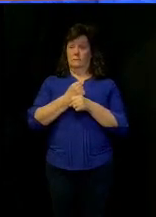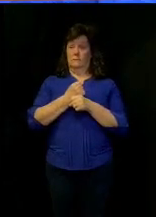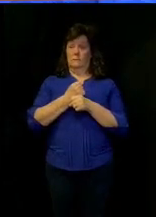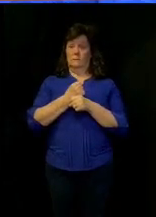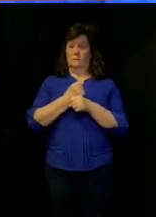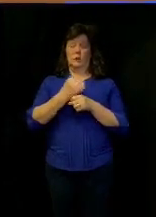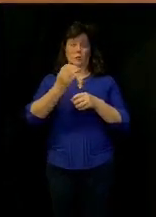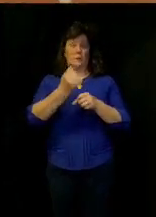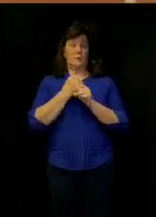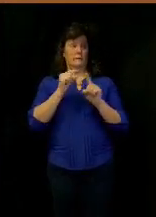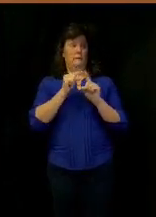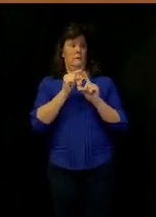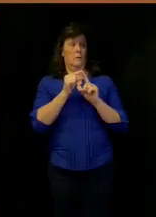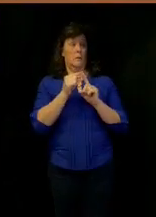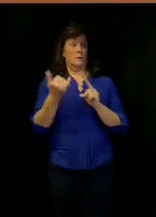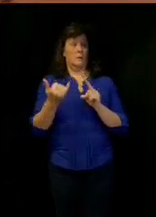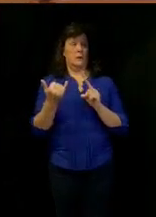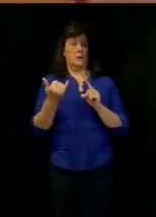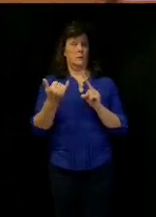today.